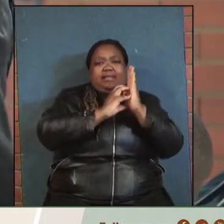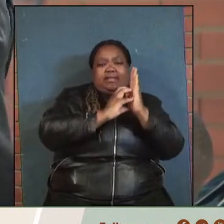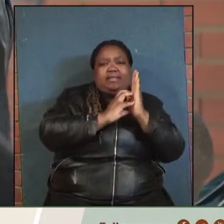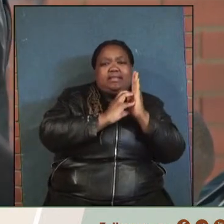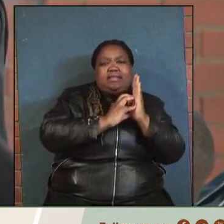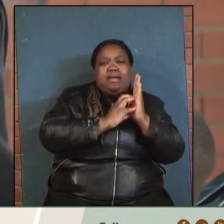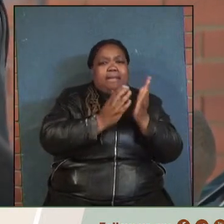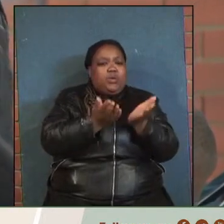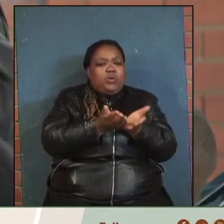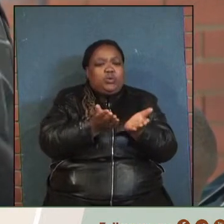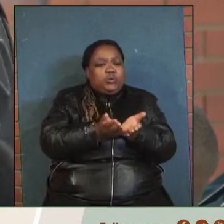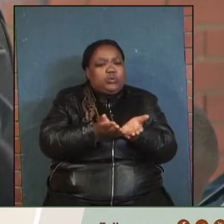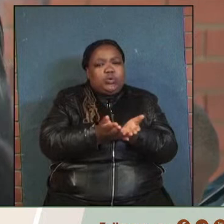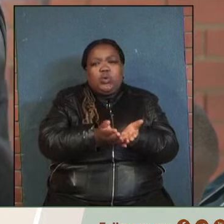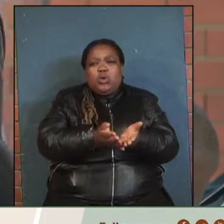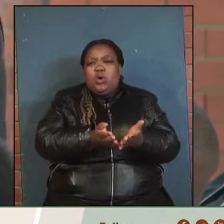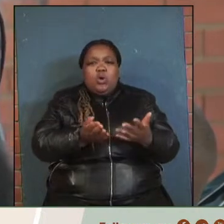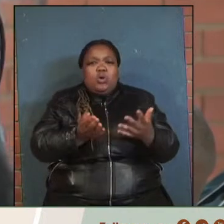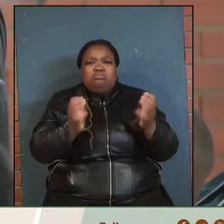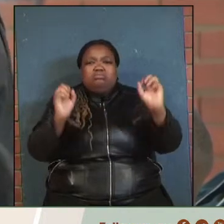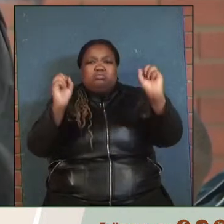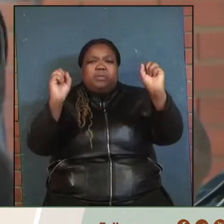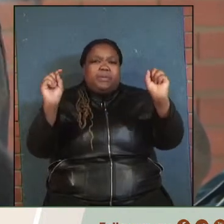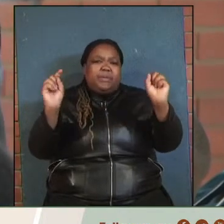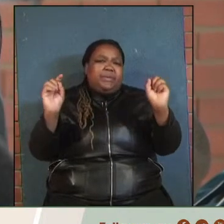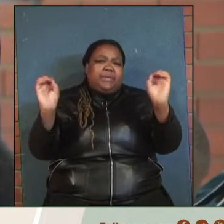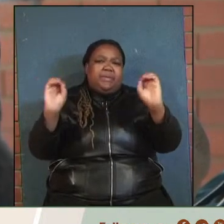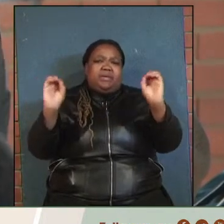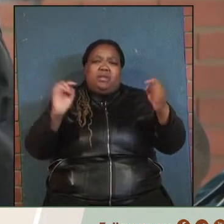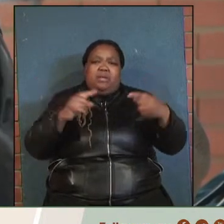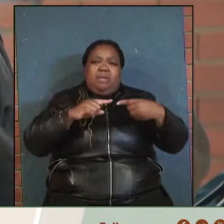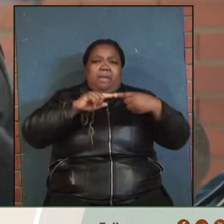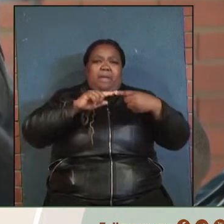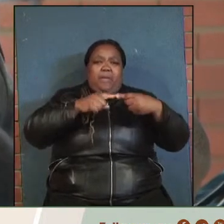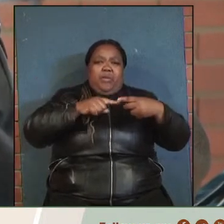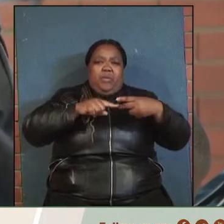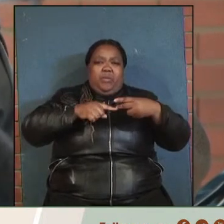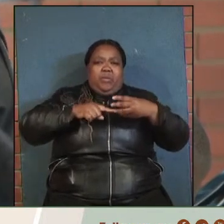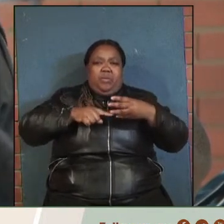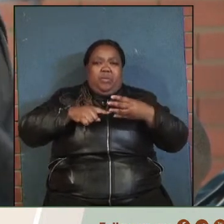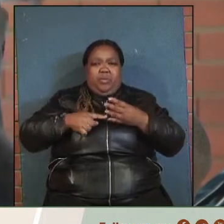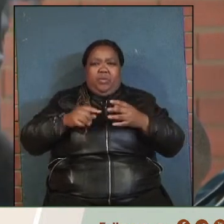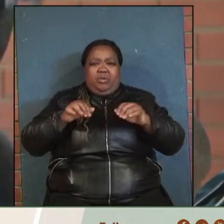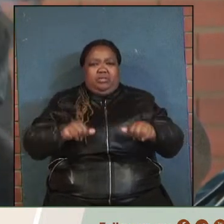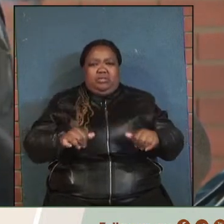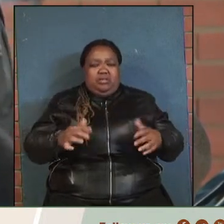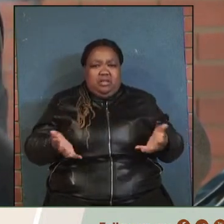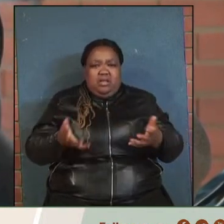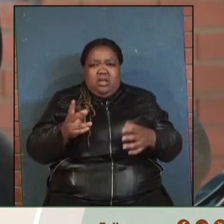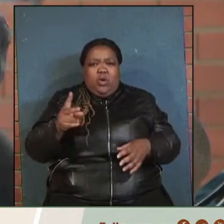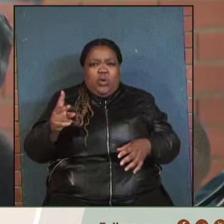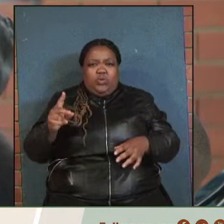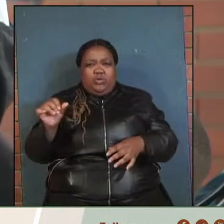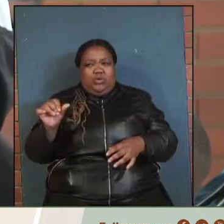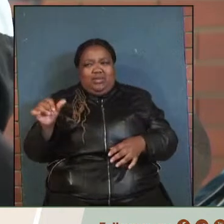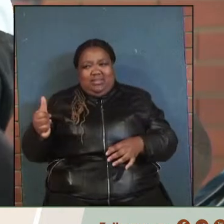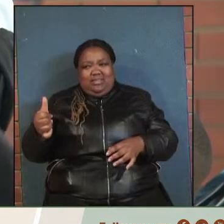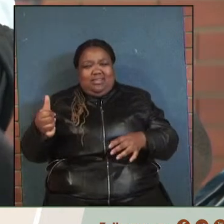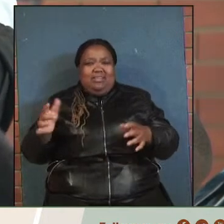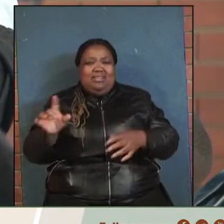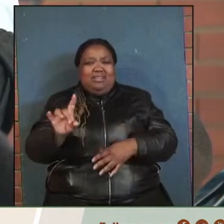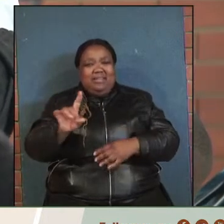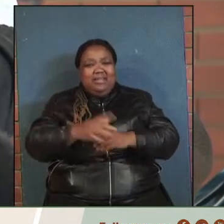not doing anything except just giving us point, and seeing what we're going to do with it. And also another thing that